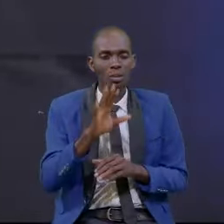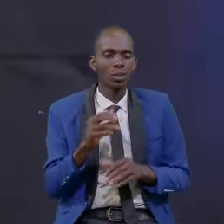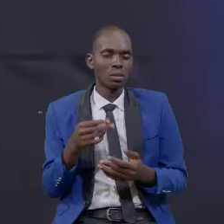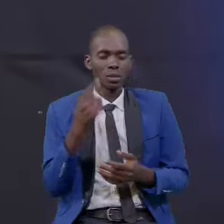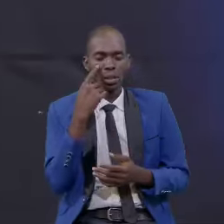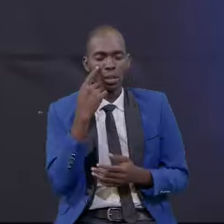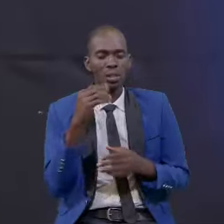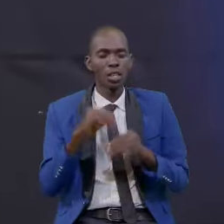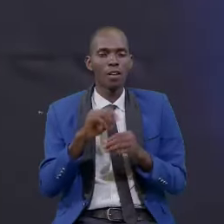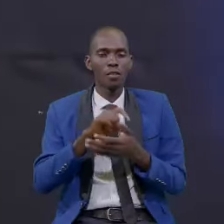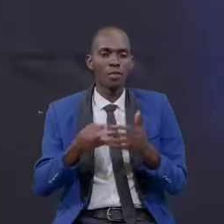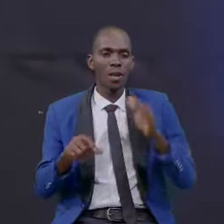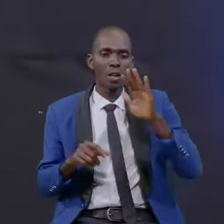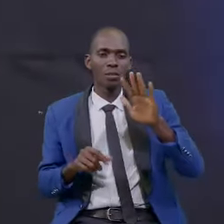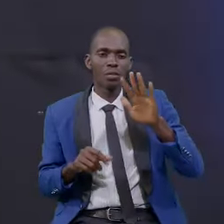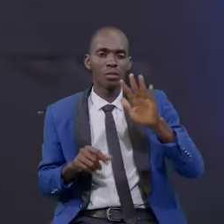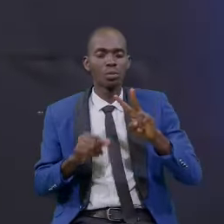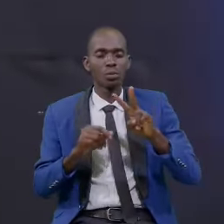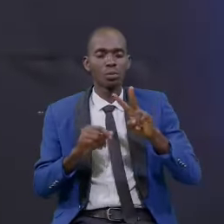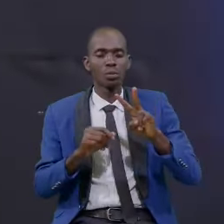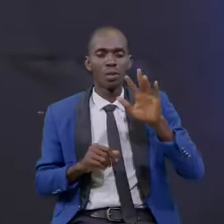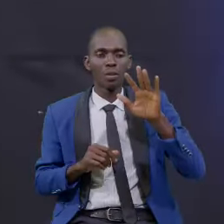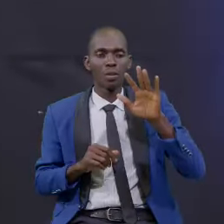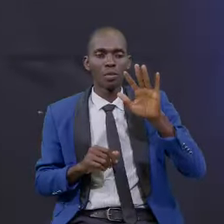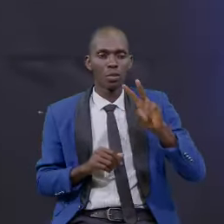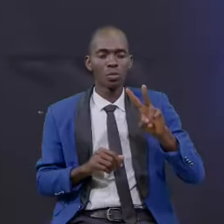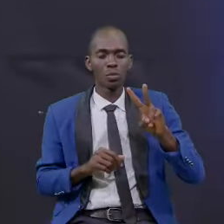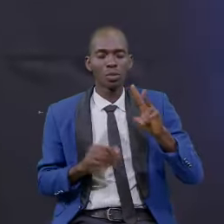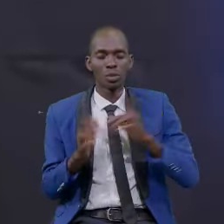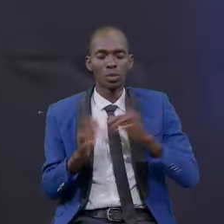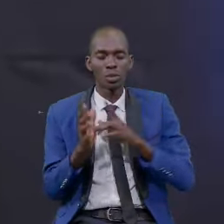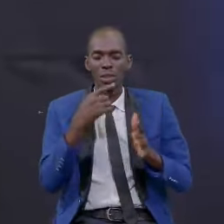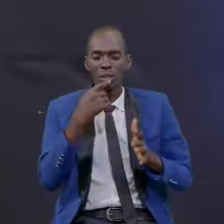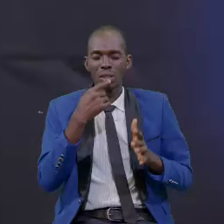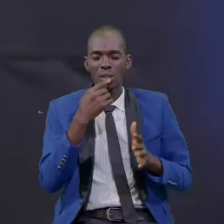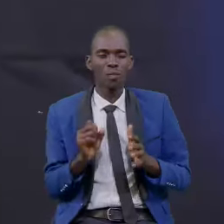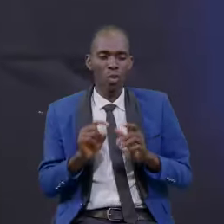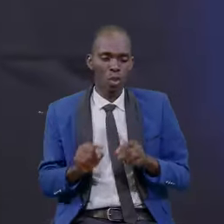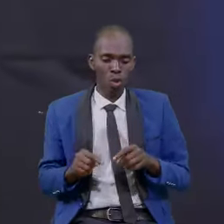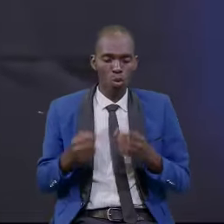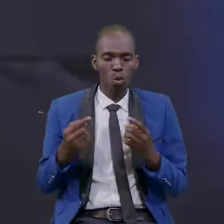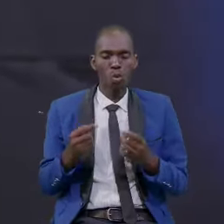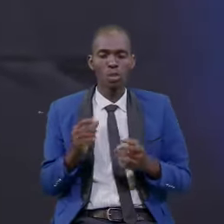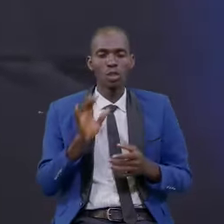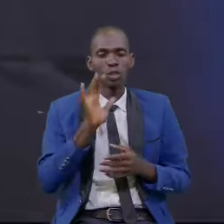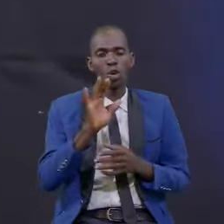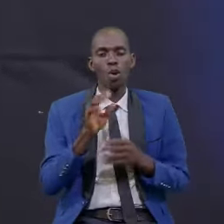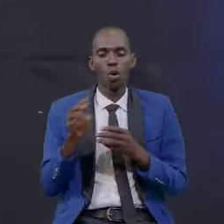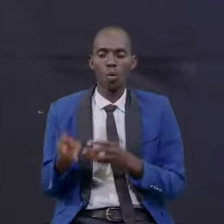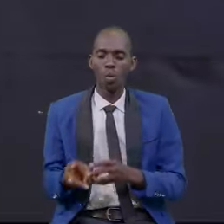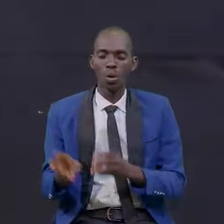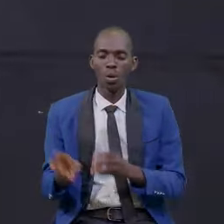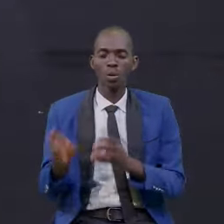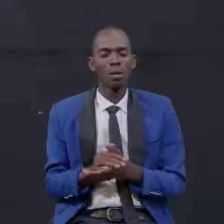and Jesus said unto him, go thy way. Who will lead